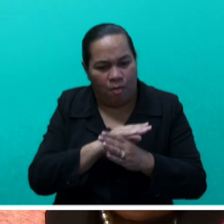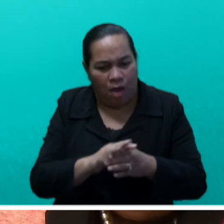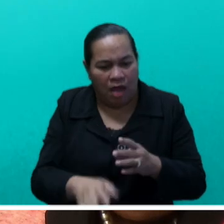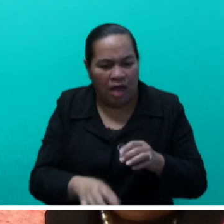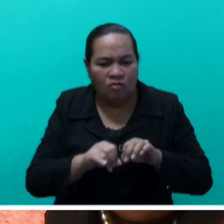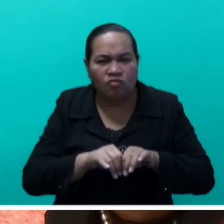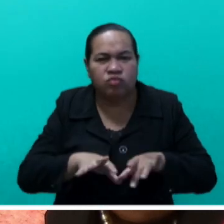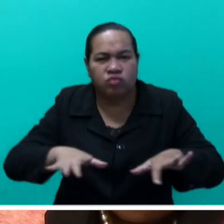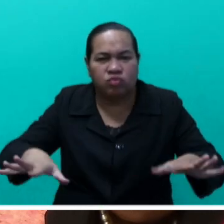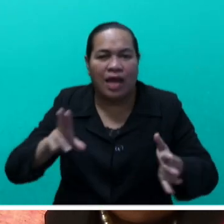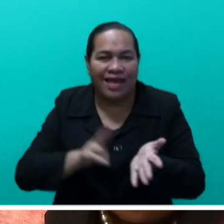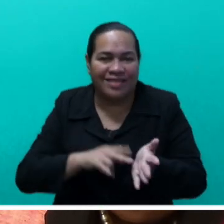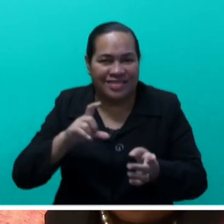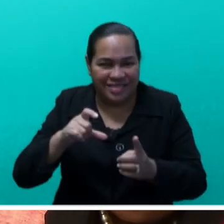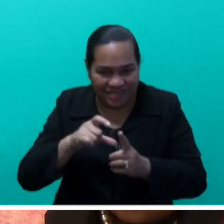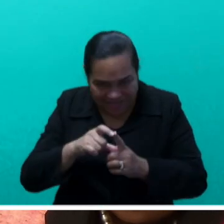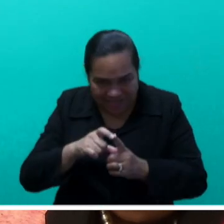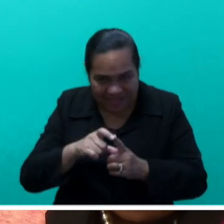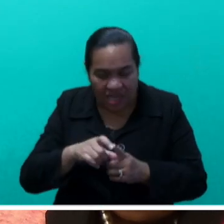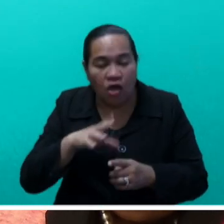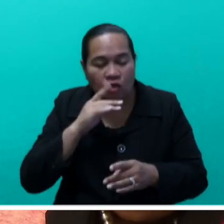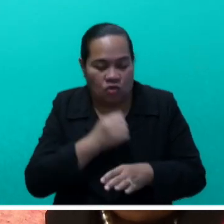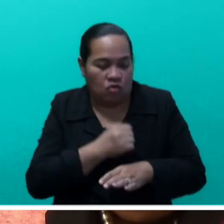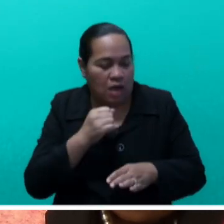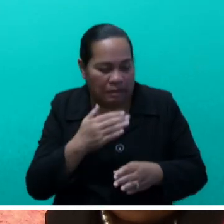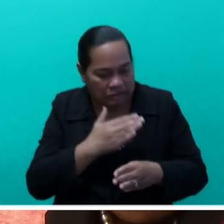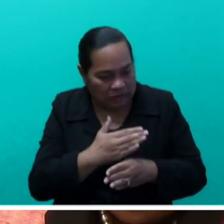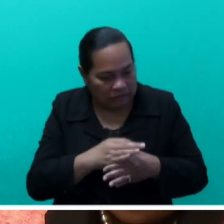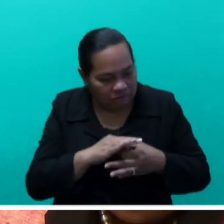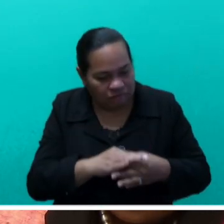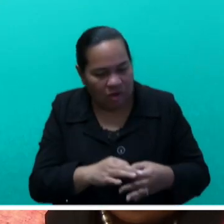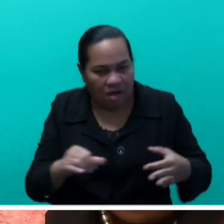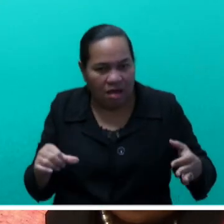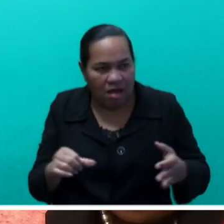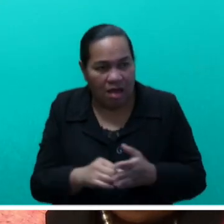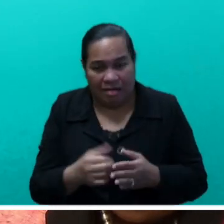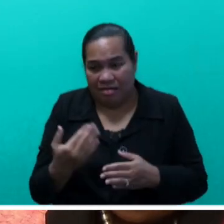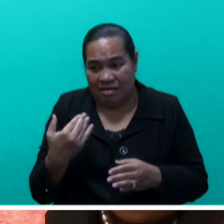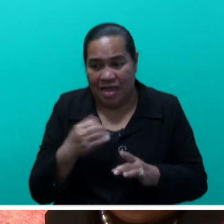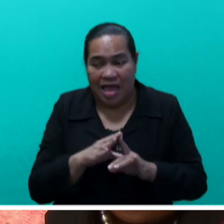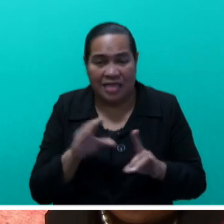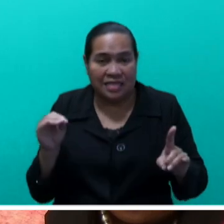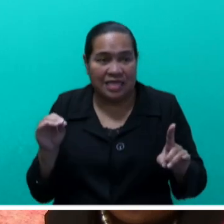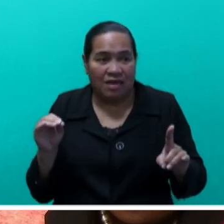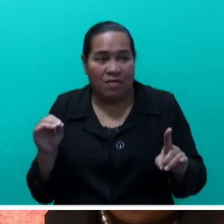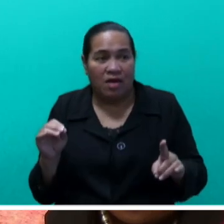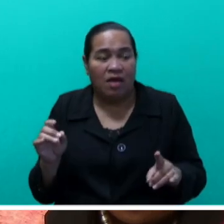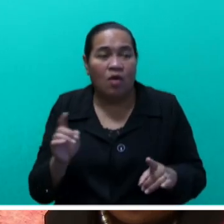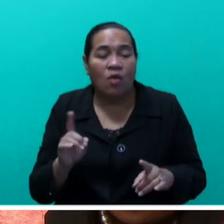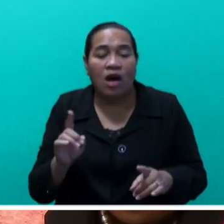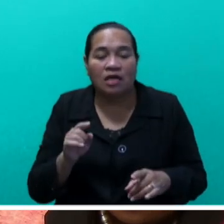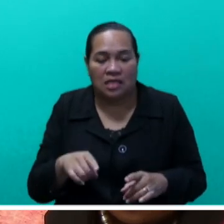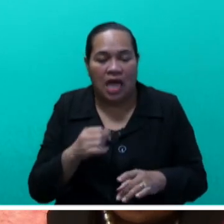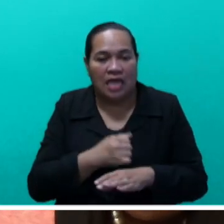the Ministry and the government to address NCD in Fiji. Recent examples of such interventions include the Cabinet-endorsed